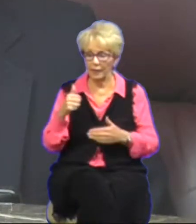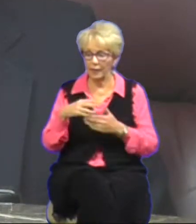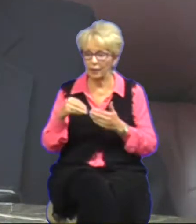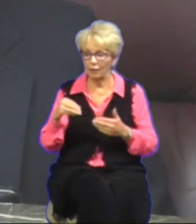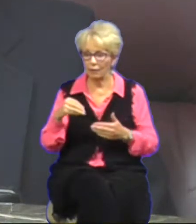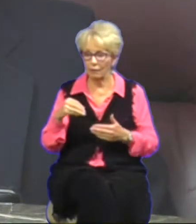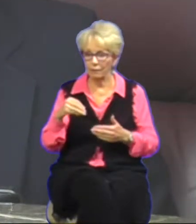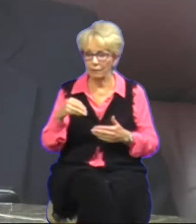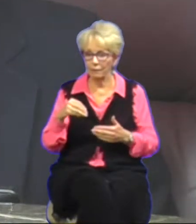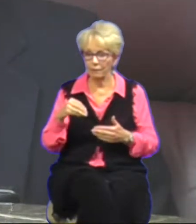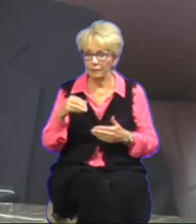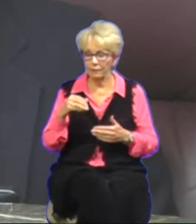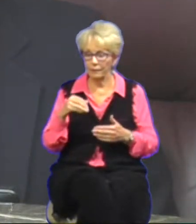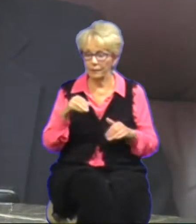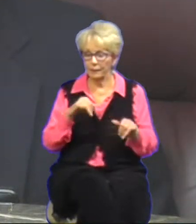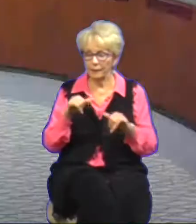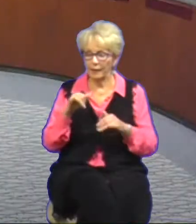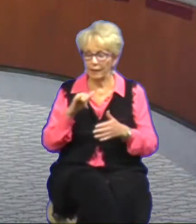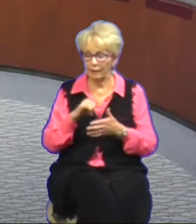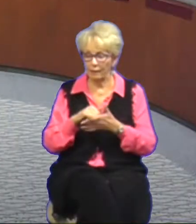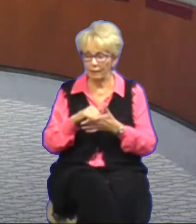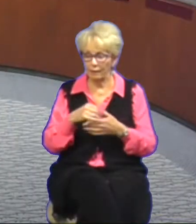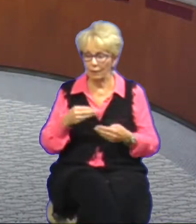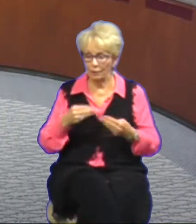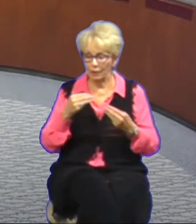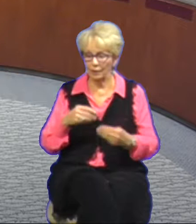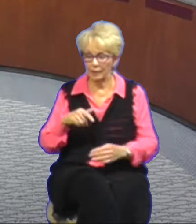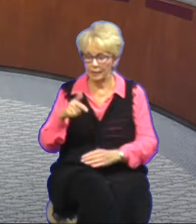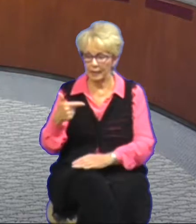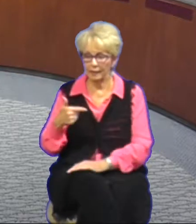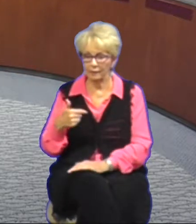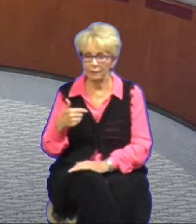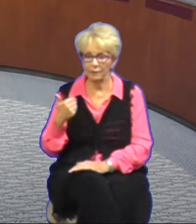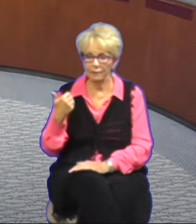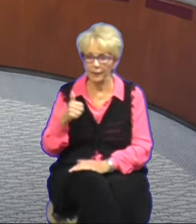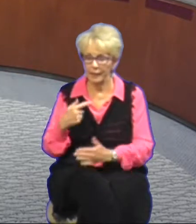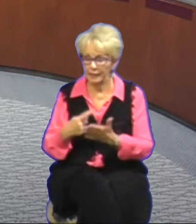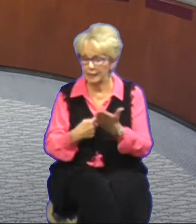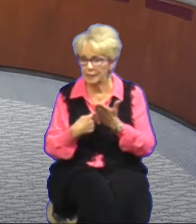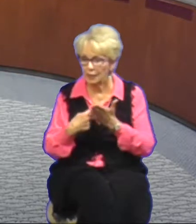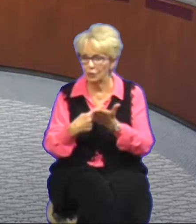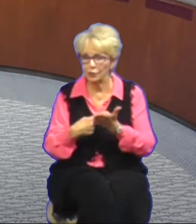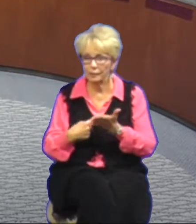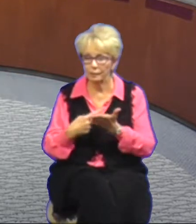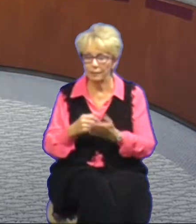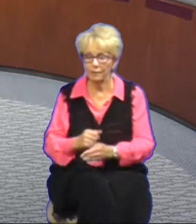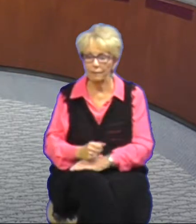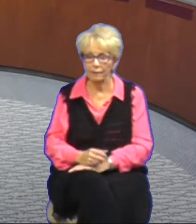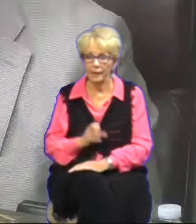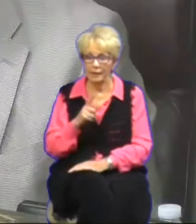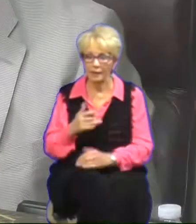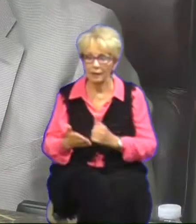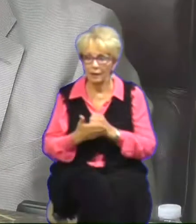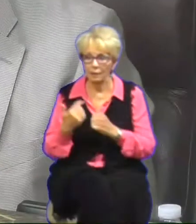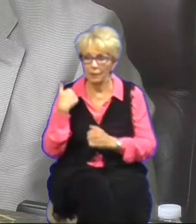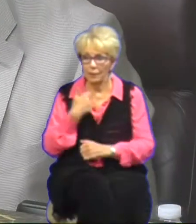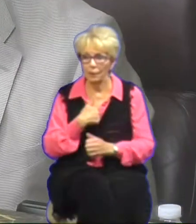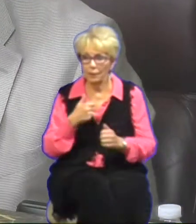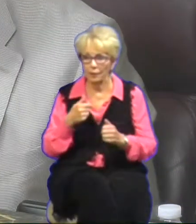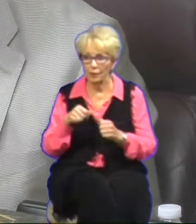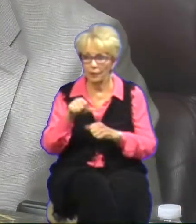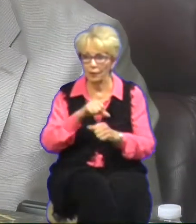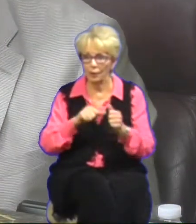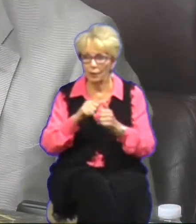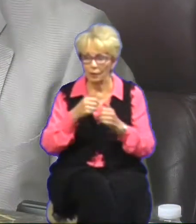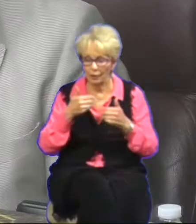$14,910, respectively. I have a motion. Do I have a second? Second. Any discussion? Sally, this will help us get along with our Greenway